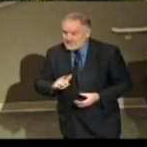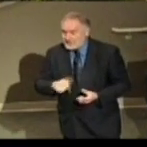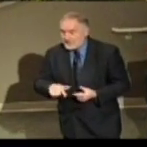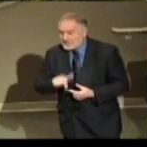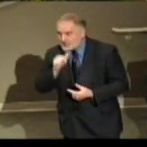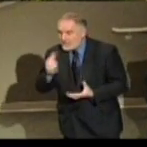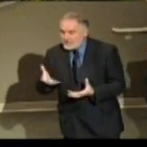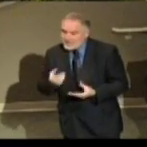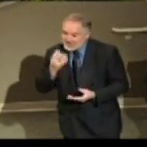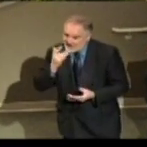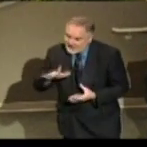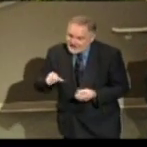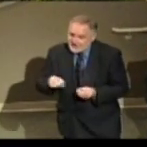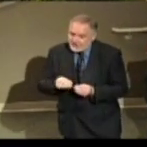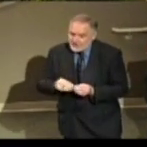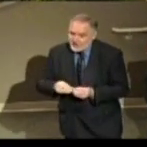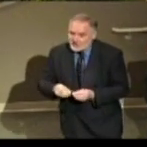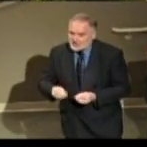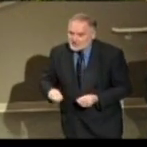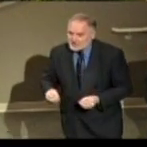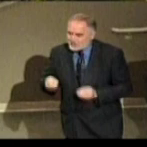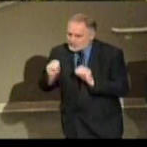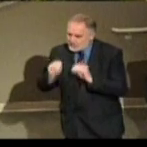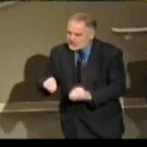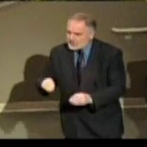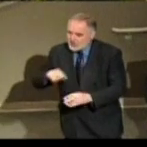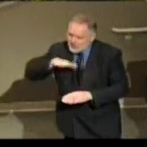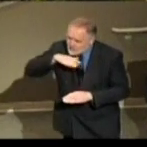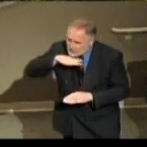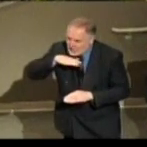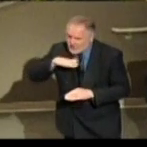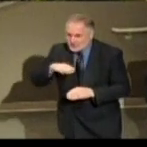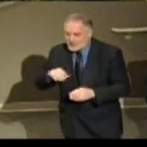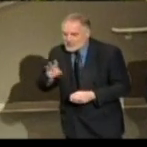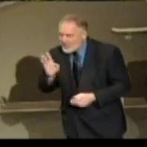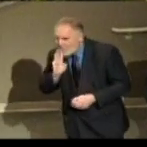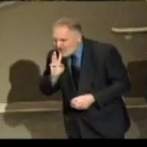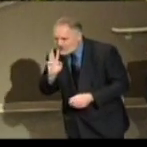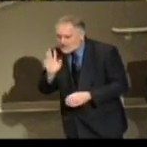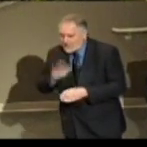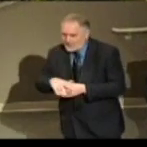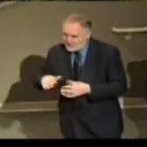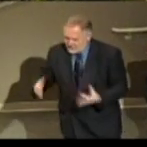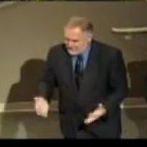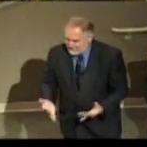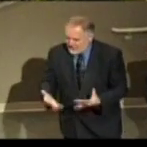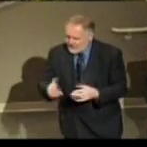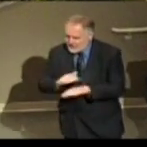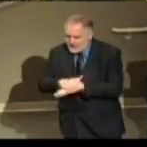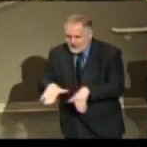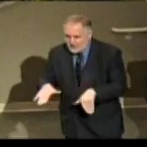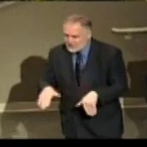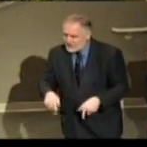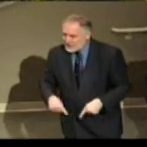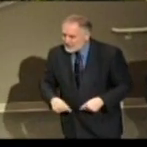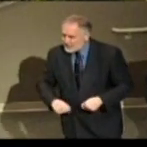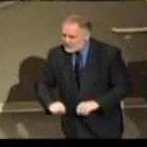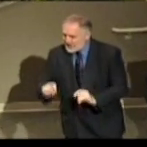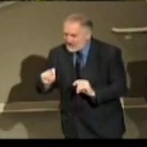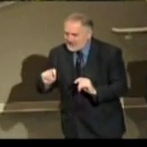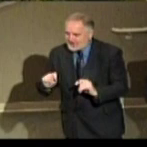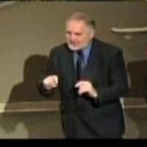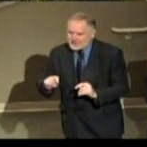it. And God says, whatever you do, don't you try to smother when the Holy Spirit is talking to you.